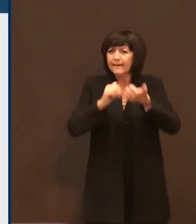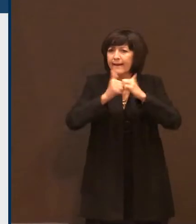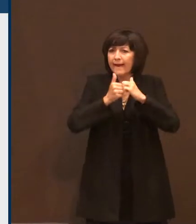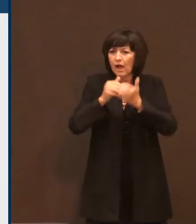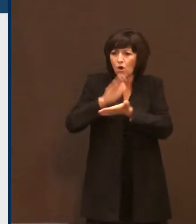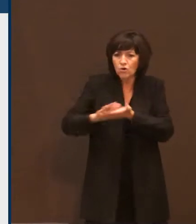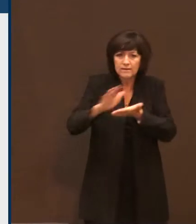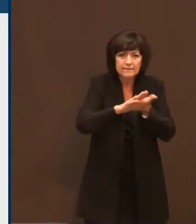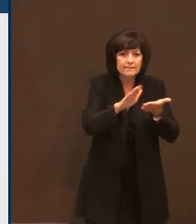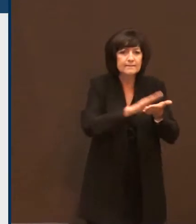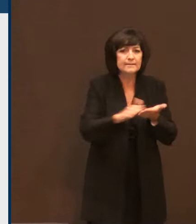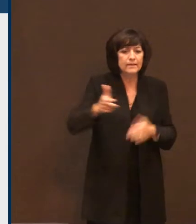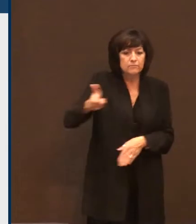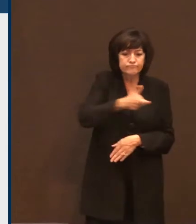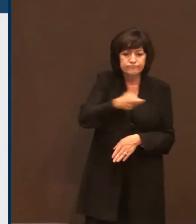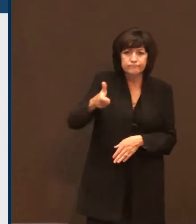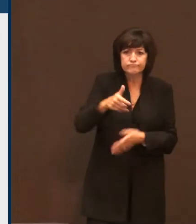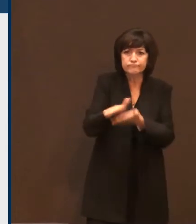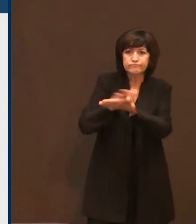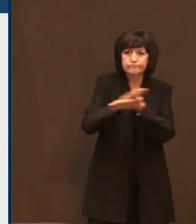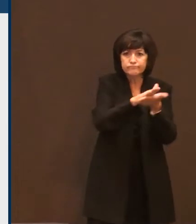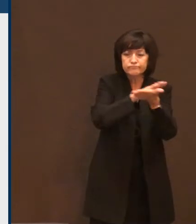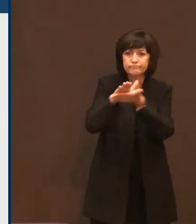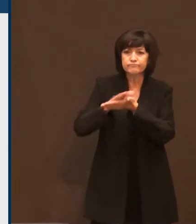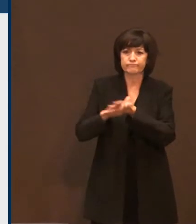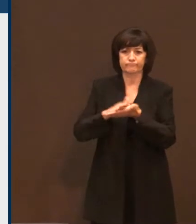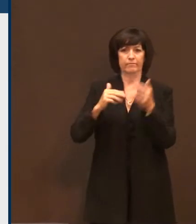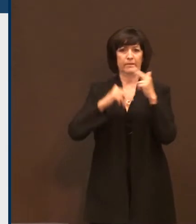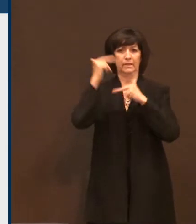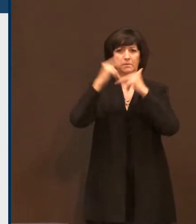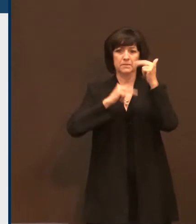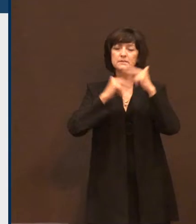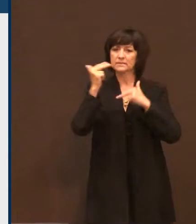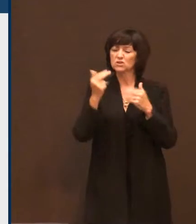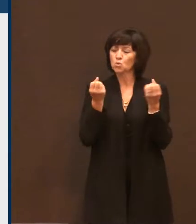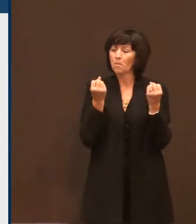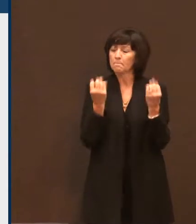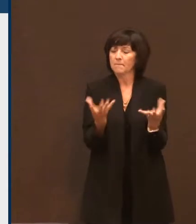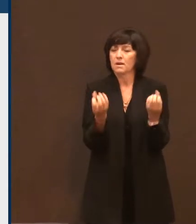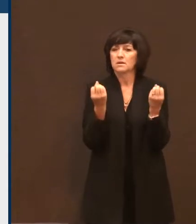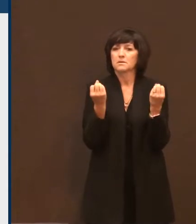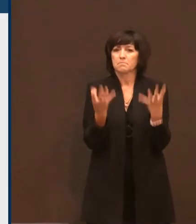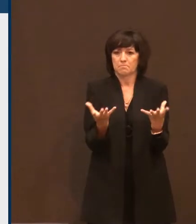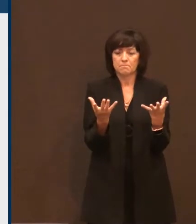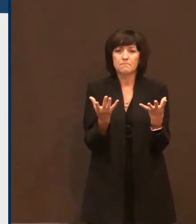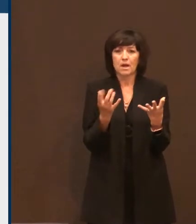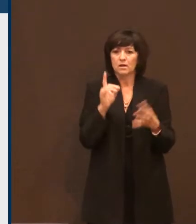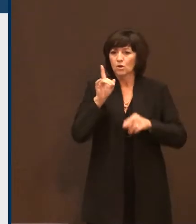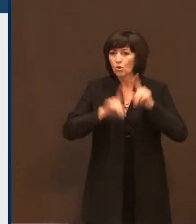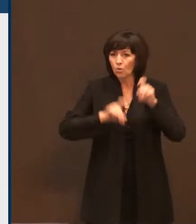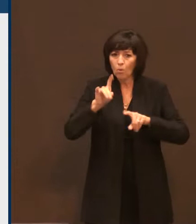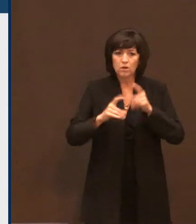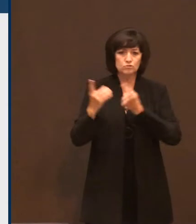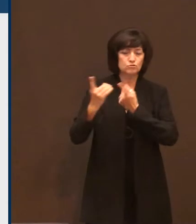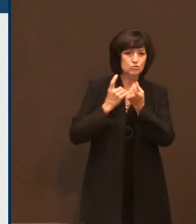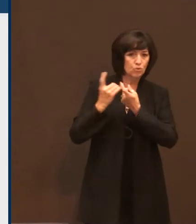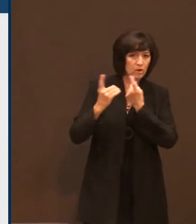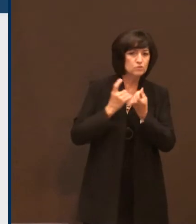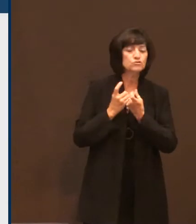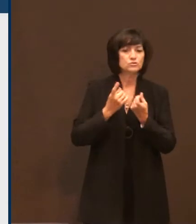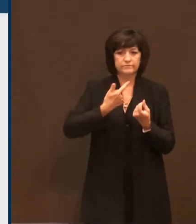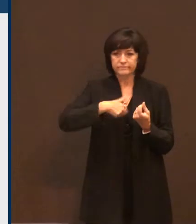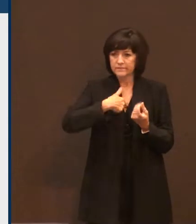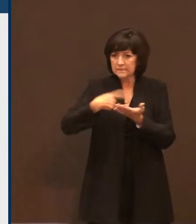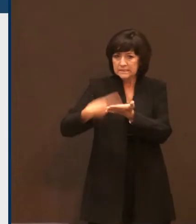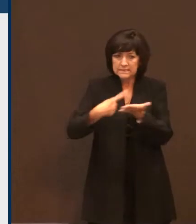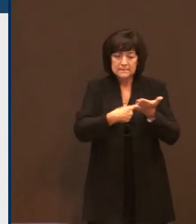sanitizing of the facility. So lots of operational questions, and I know the districts, we've been in touch with several of them, are working hard